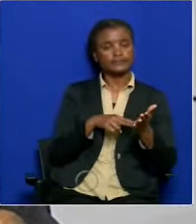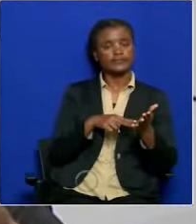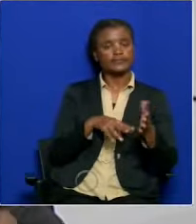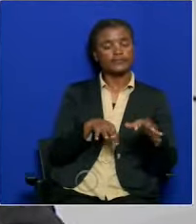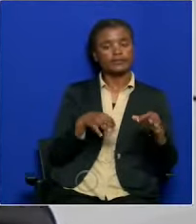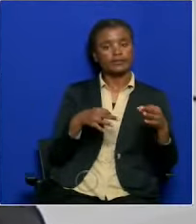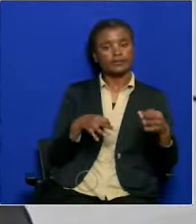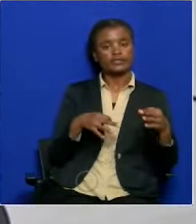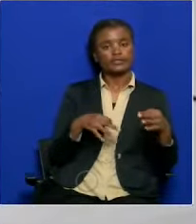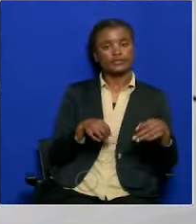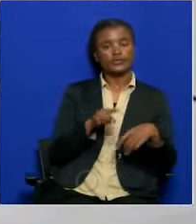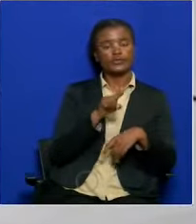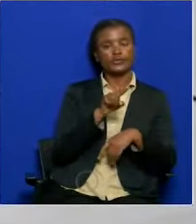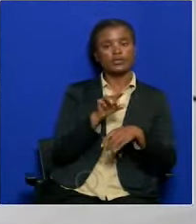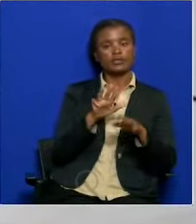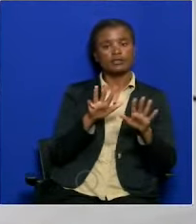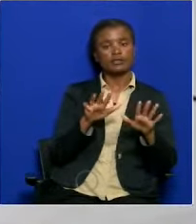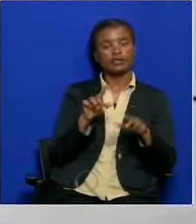191?